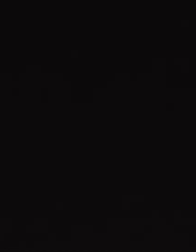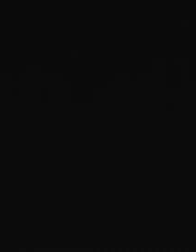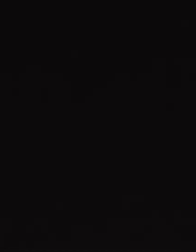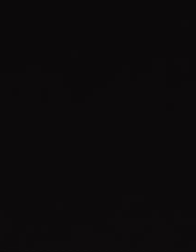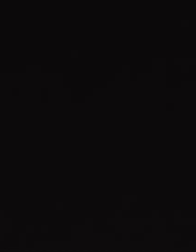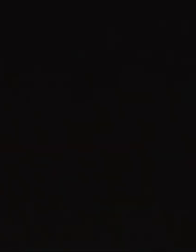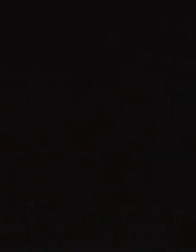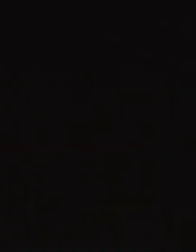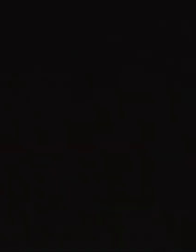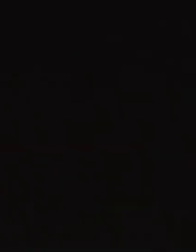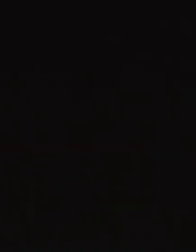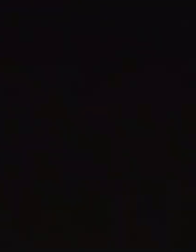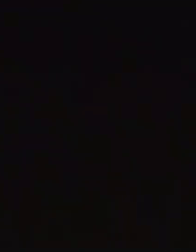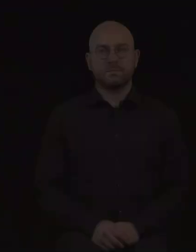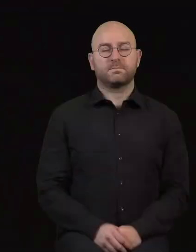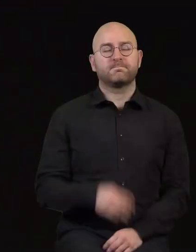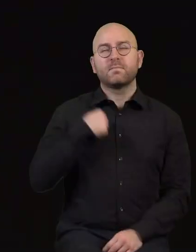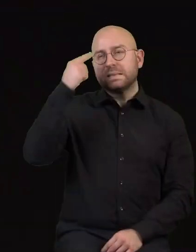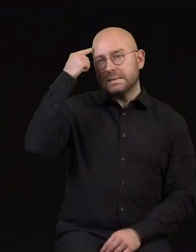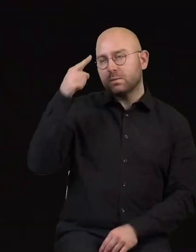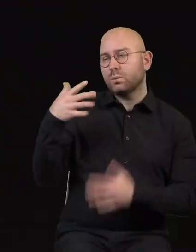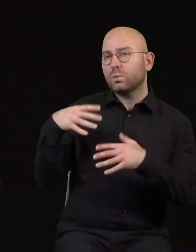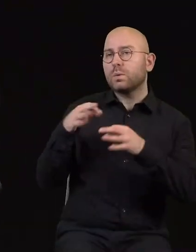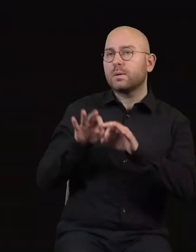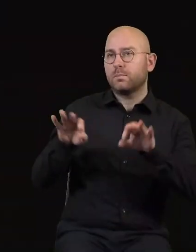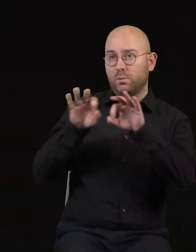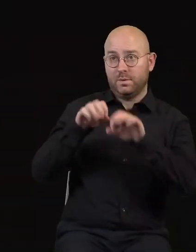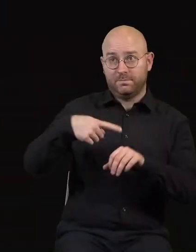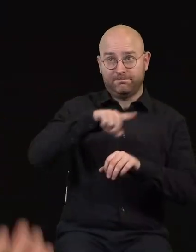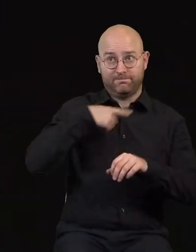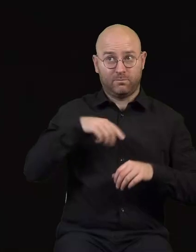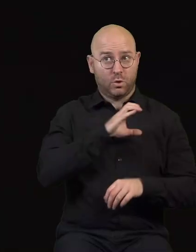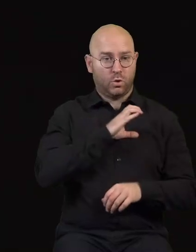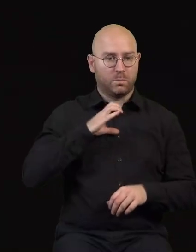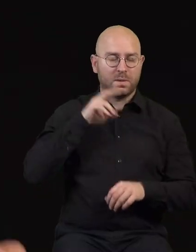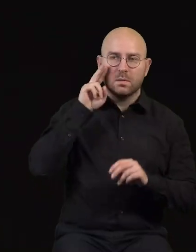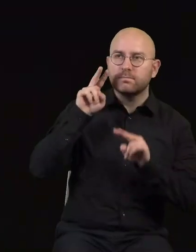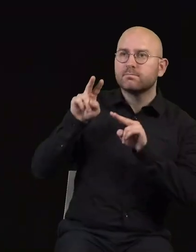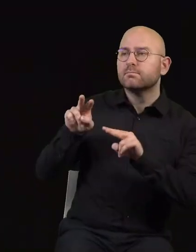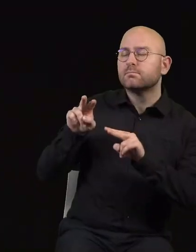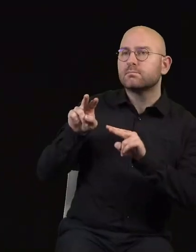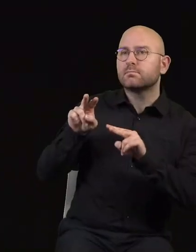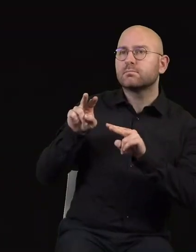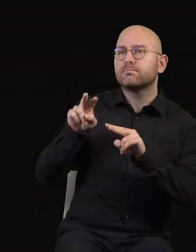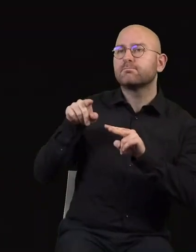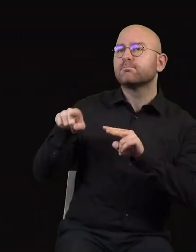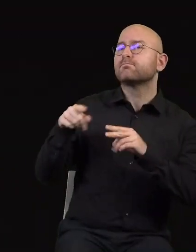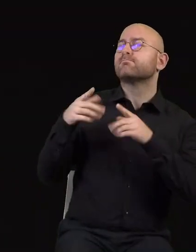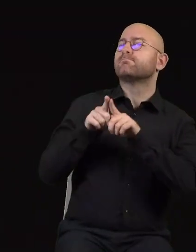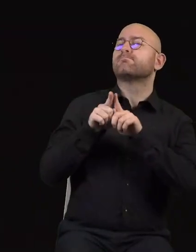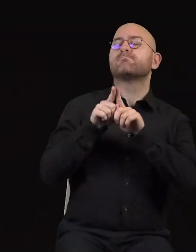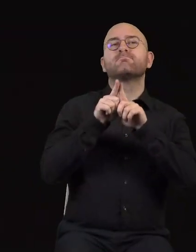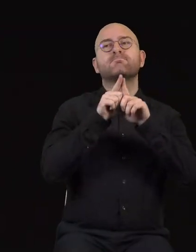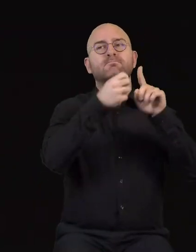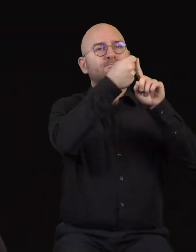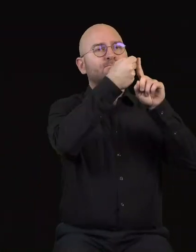European Commission point of view, need to be considered. And what we like from those programs and what we don't like, and what should